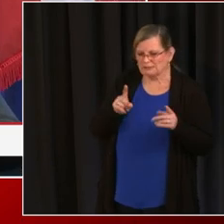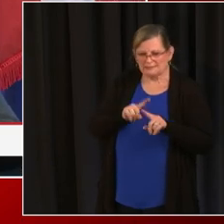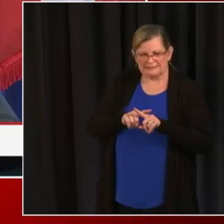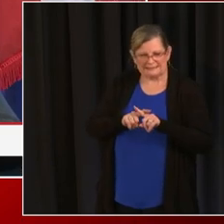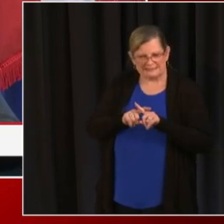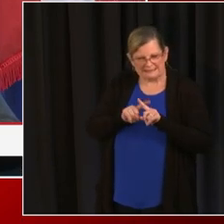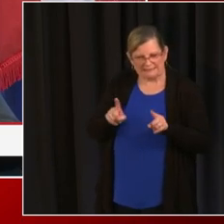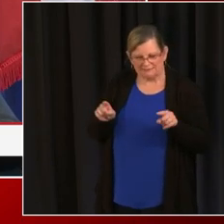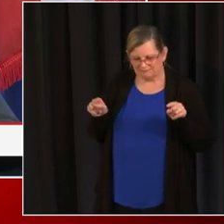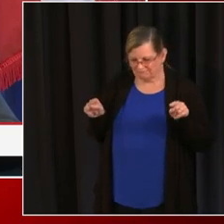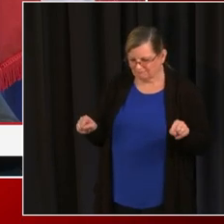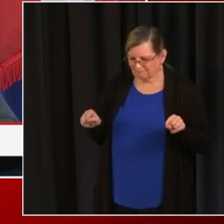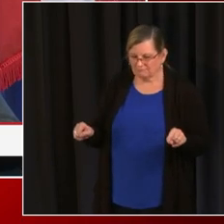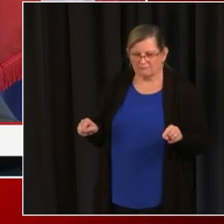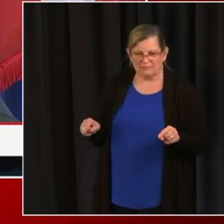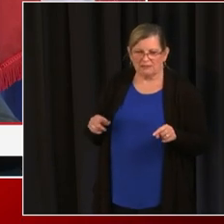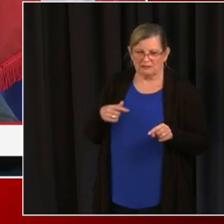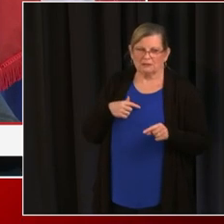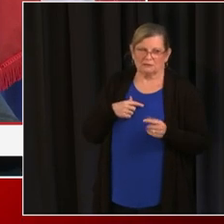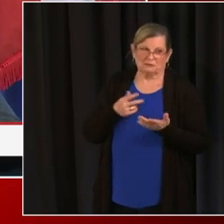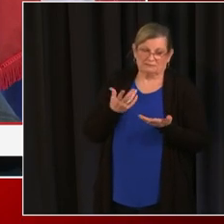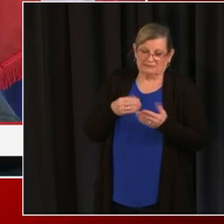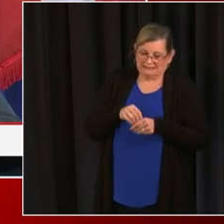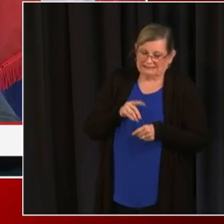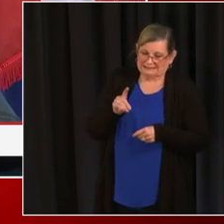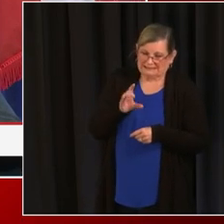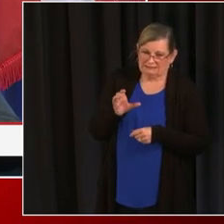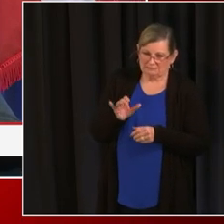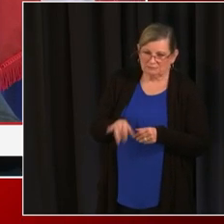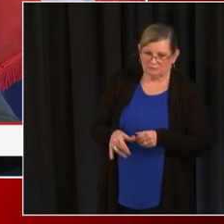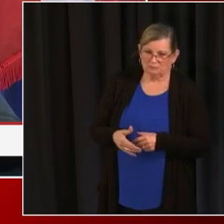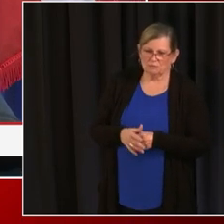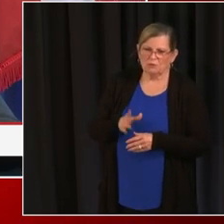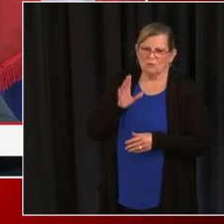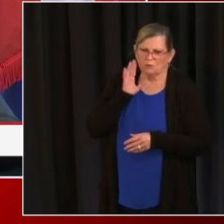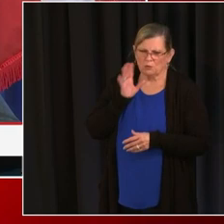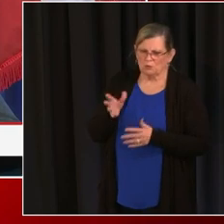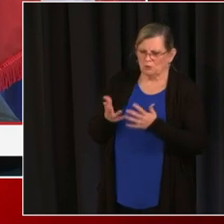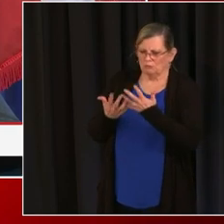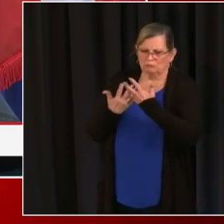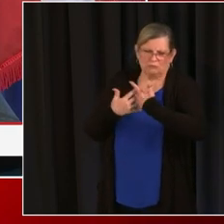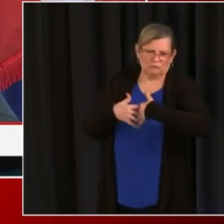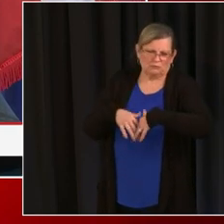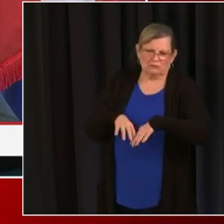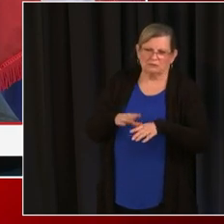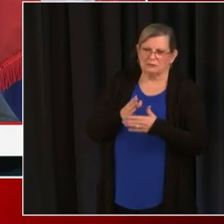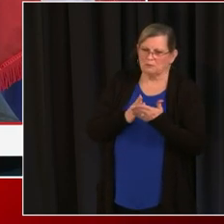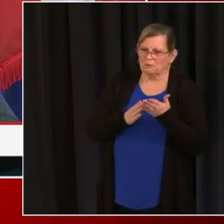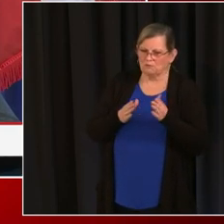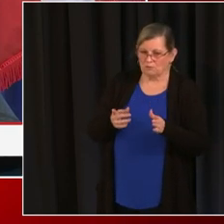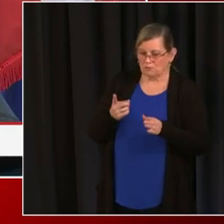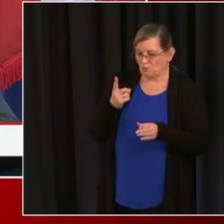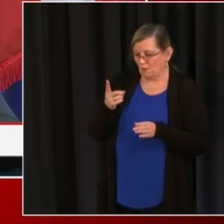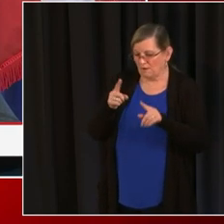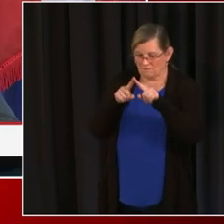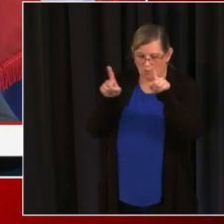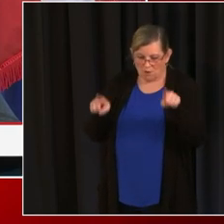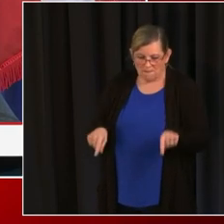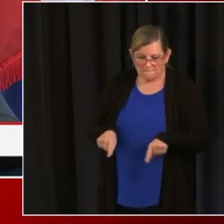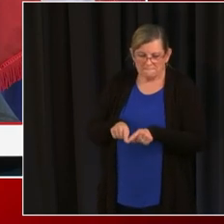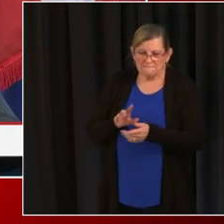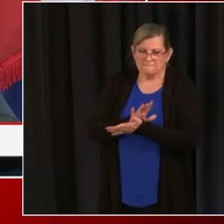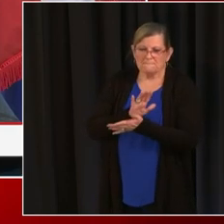with the total doses distributed in those 3 types of ways. So we're going to get it all in one format,